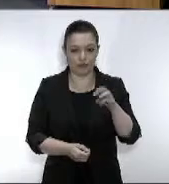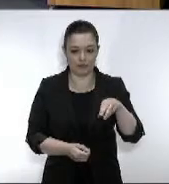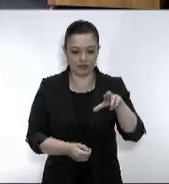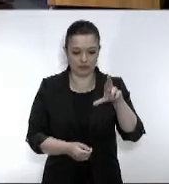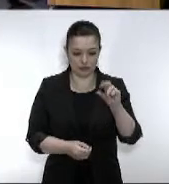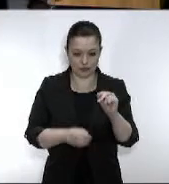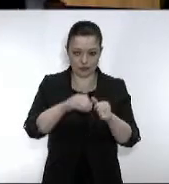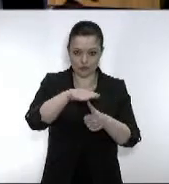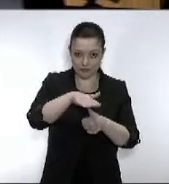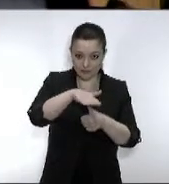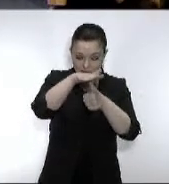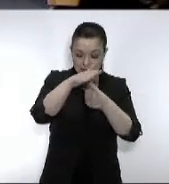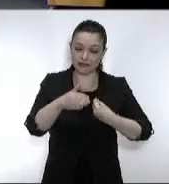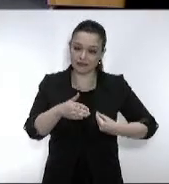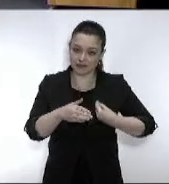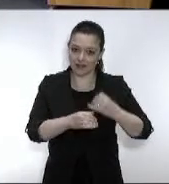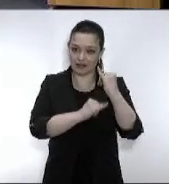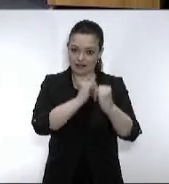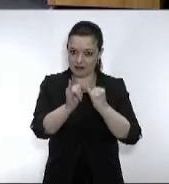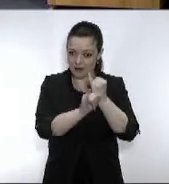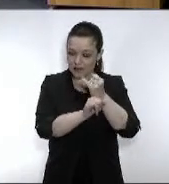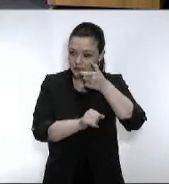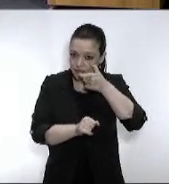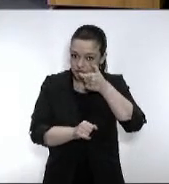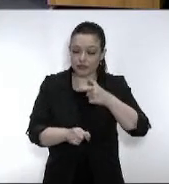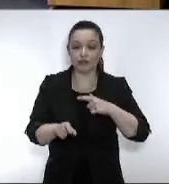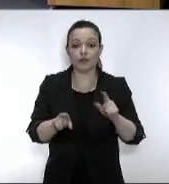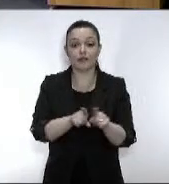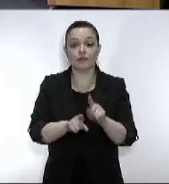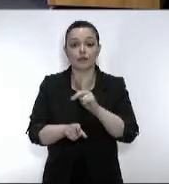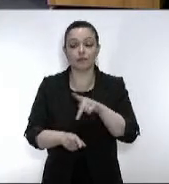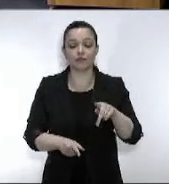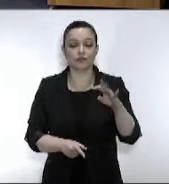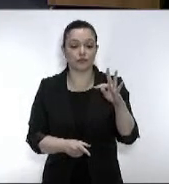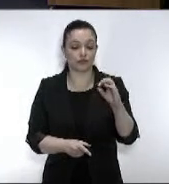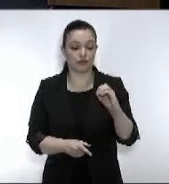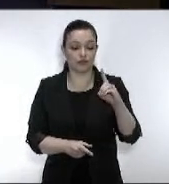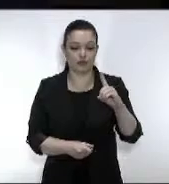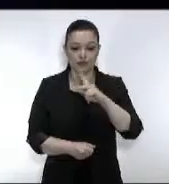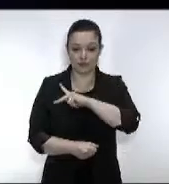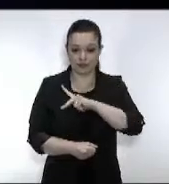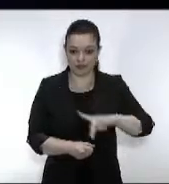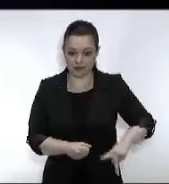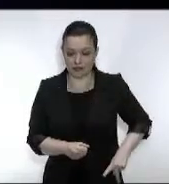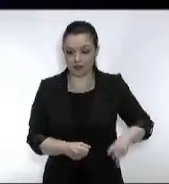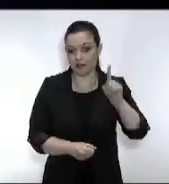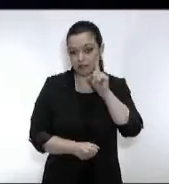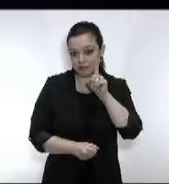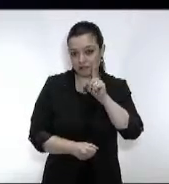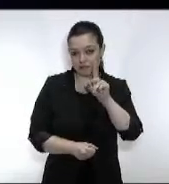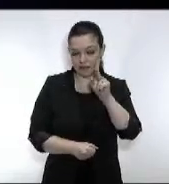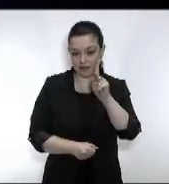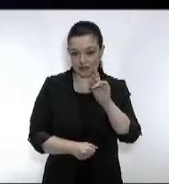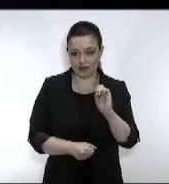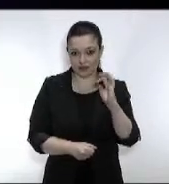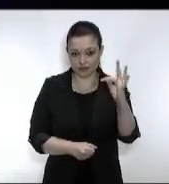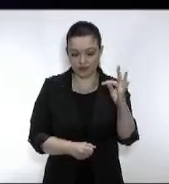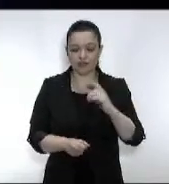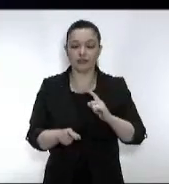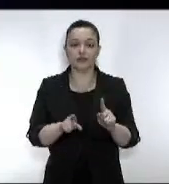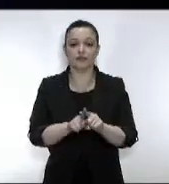us on the internet, our magnificent Provost, Professor Ted Dyken, who is the President of Kent State University, Professor